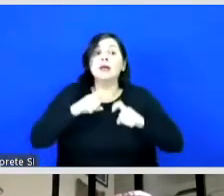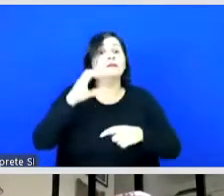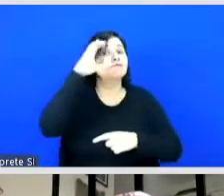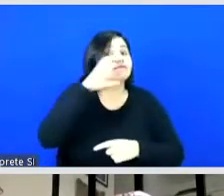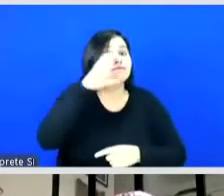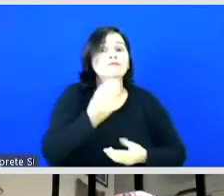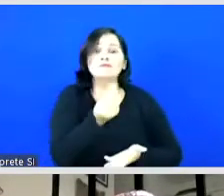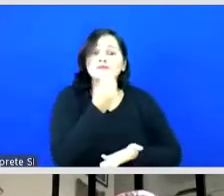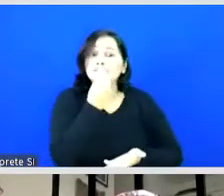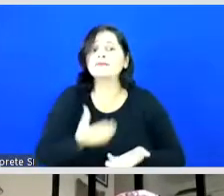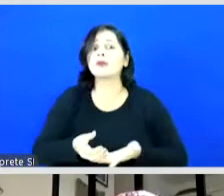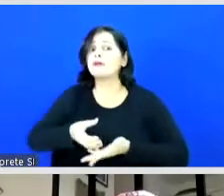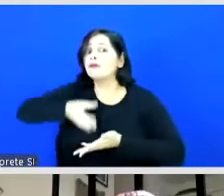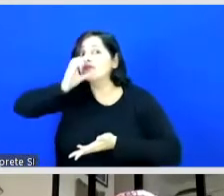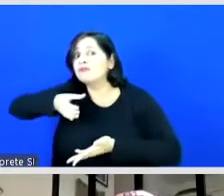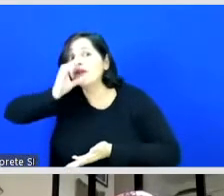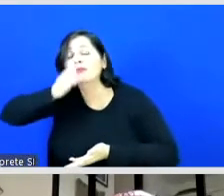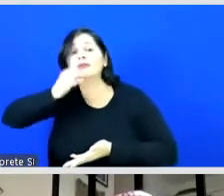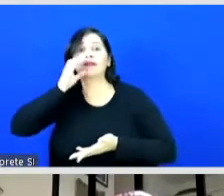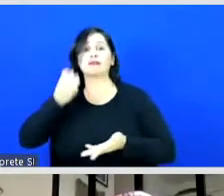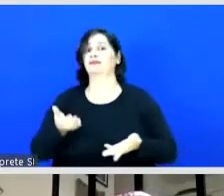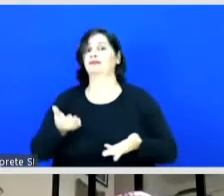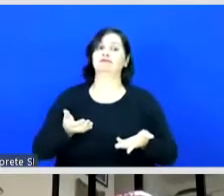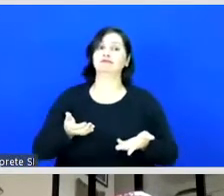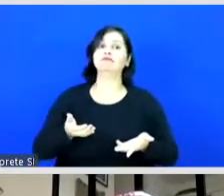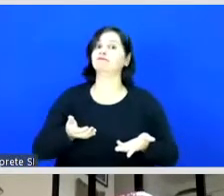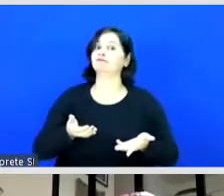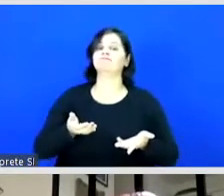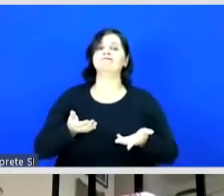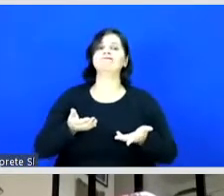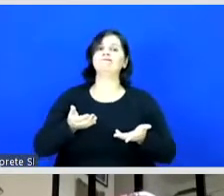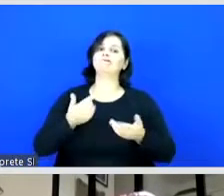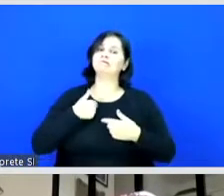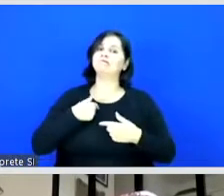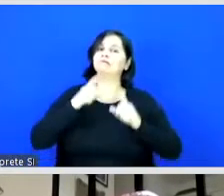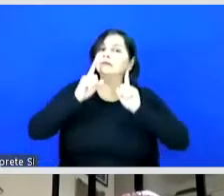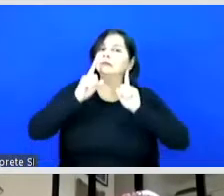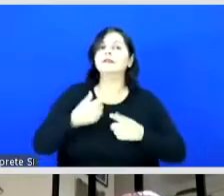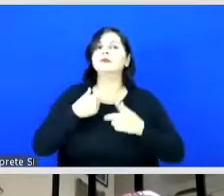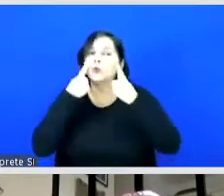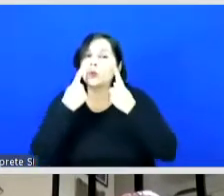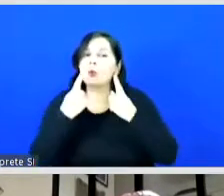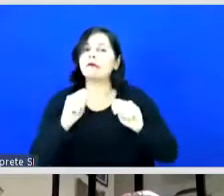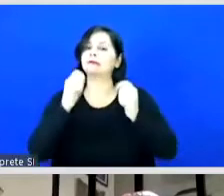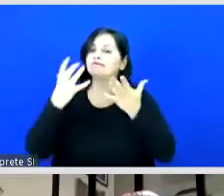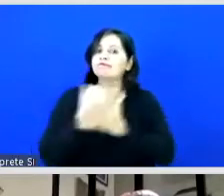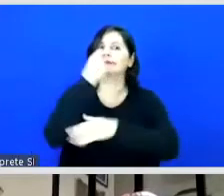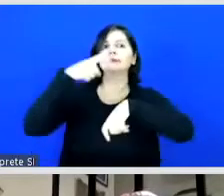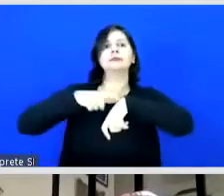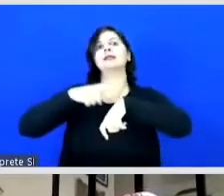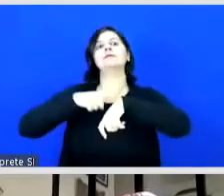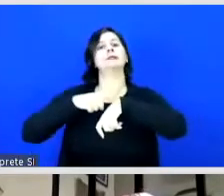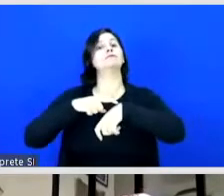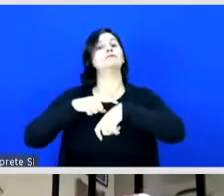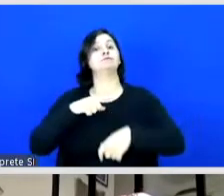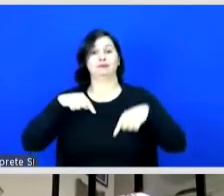Even we are in the rural areas, we are the most marginalized. Thank you. Thank you very much, Madame